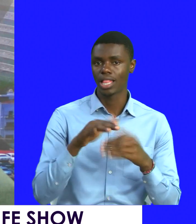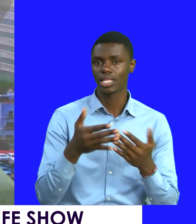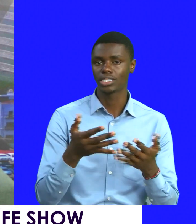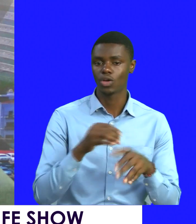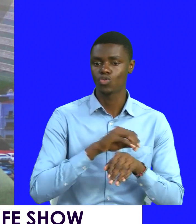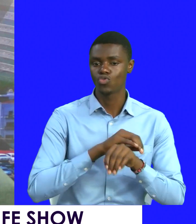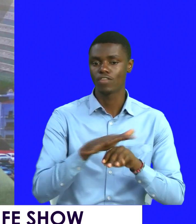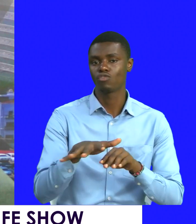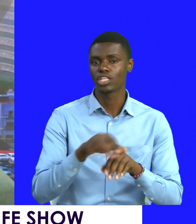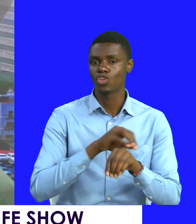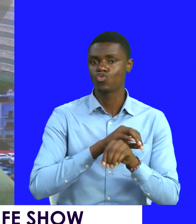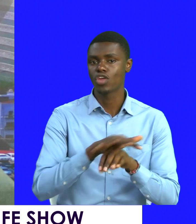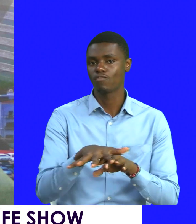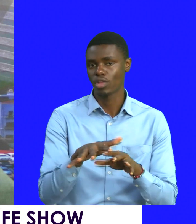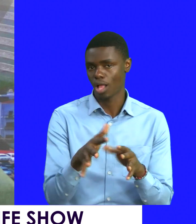You influence